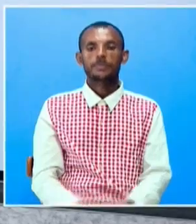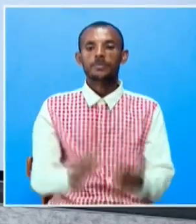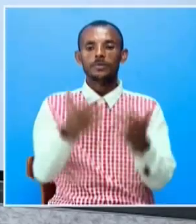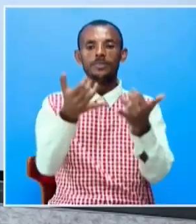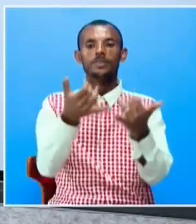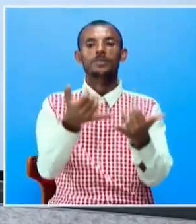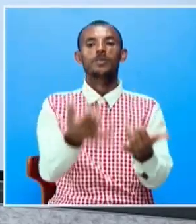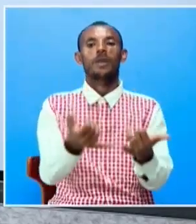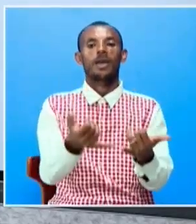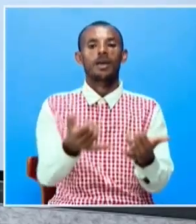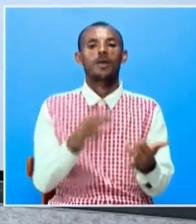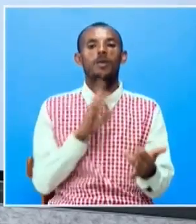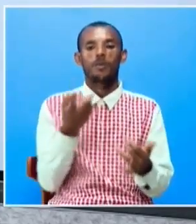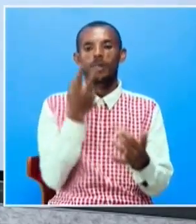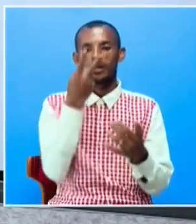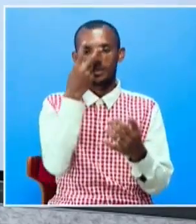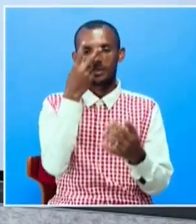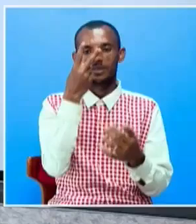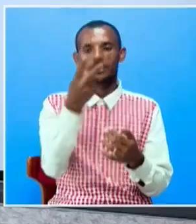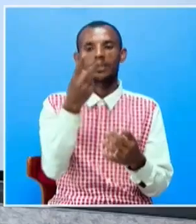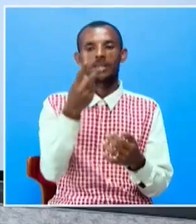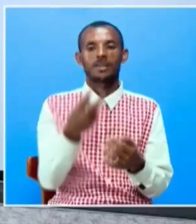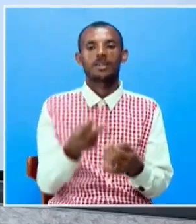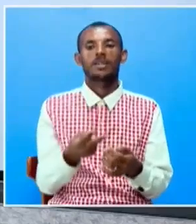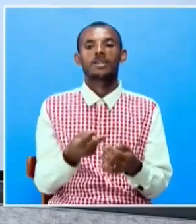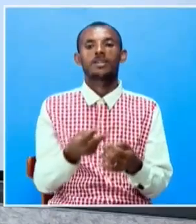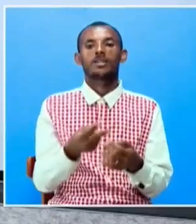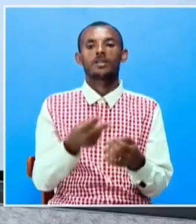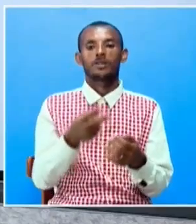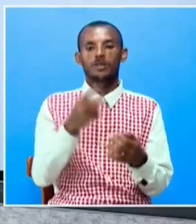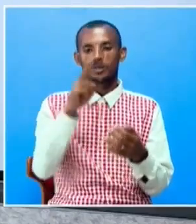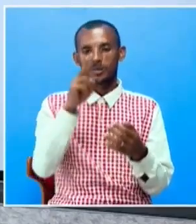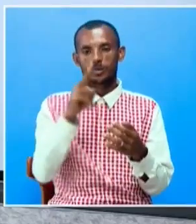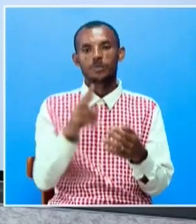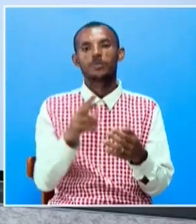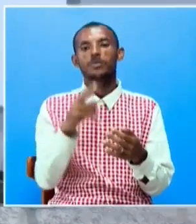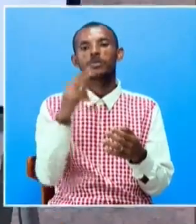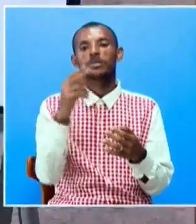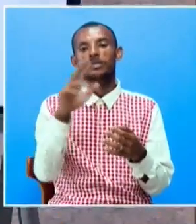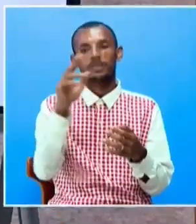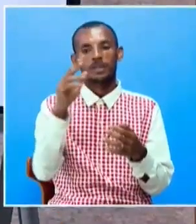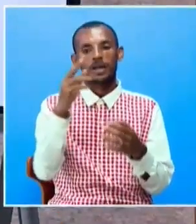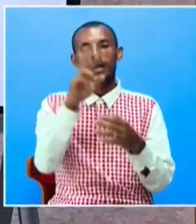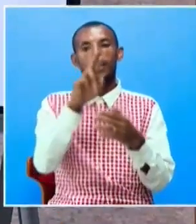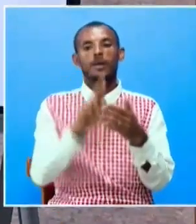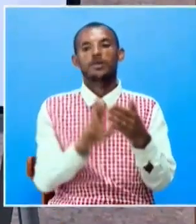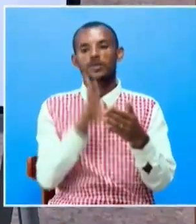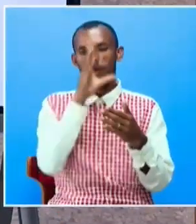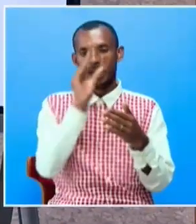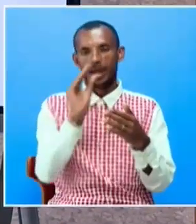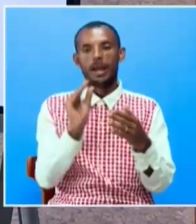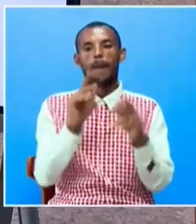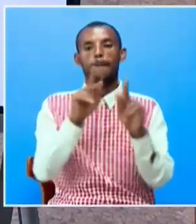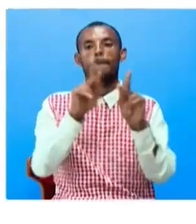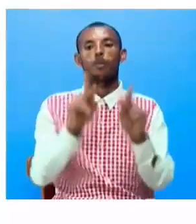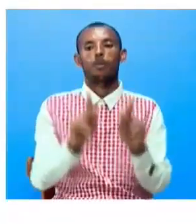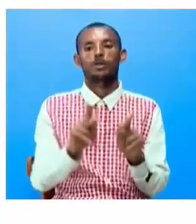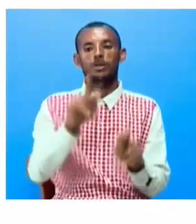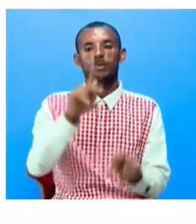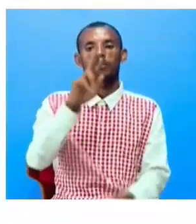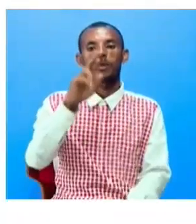Today, we will focus on two contents, ratio and proportion. Ratio